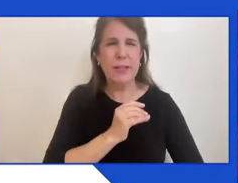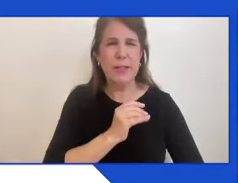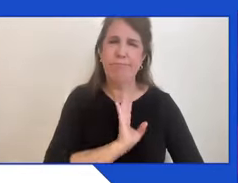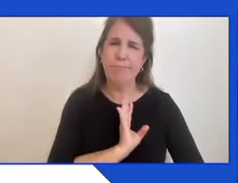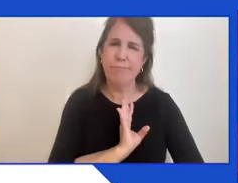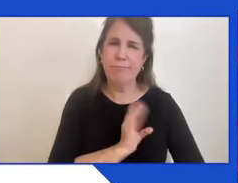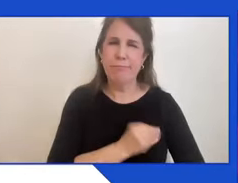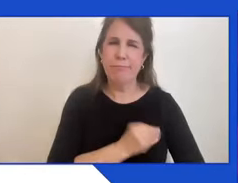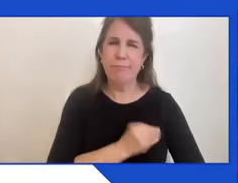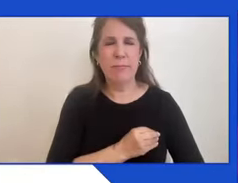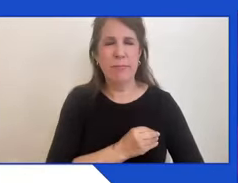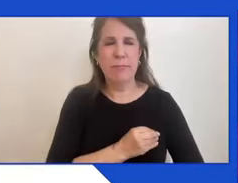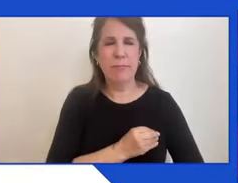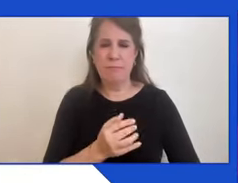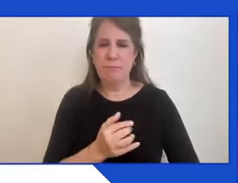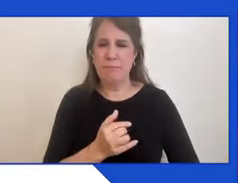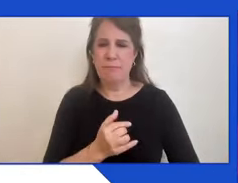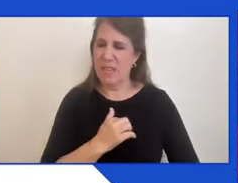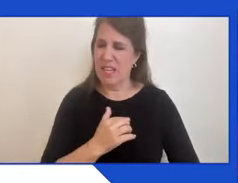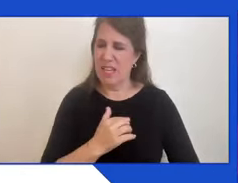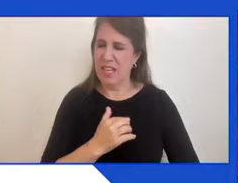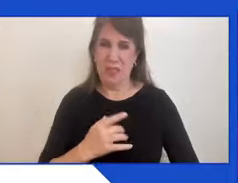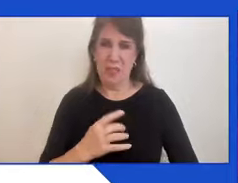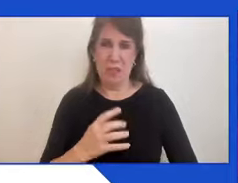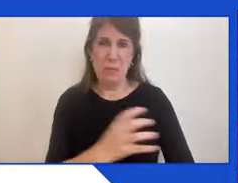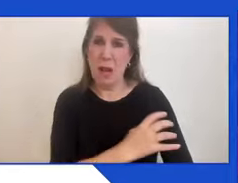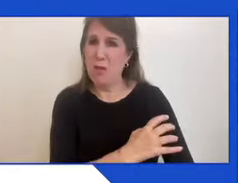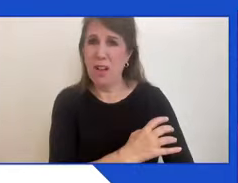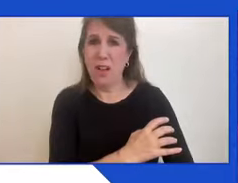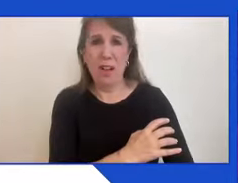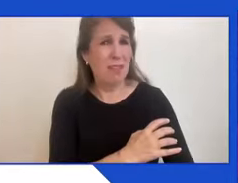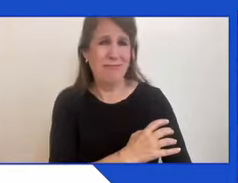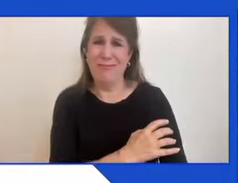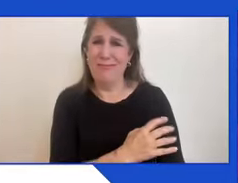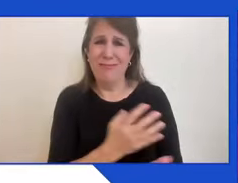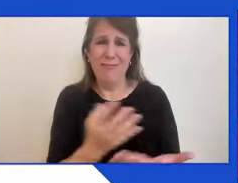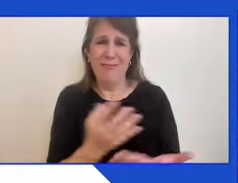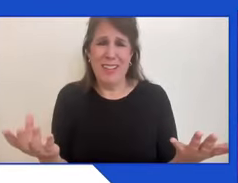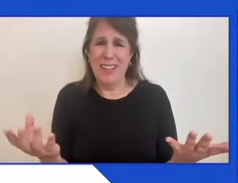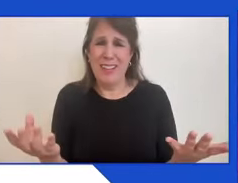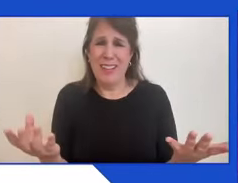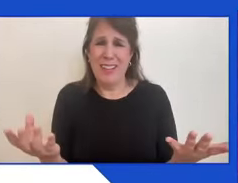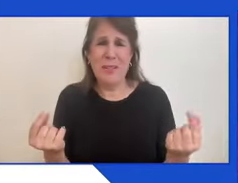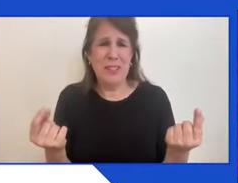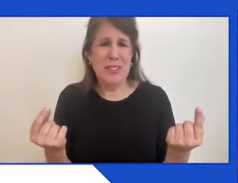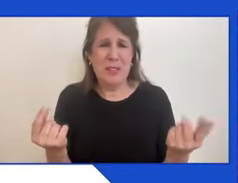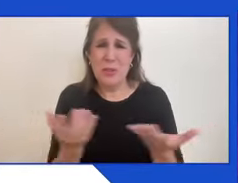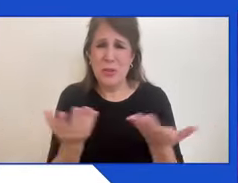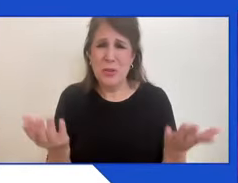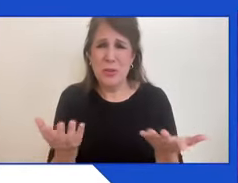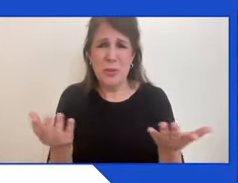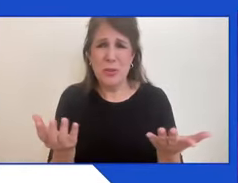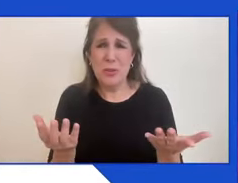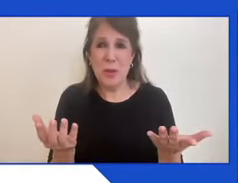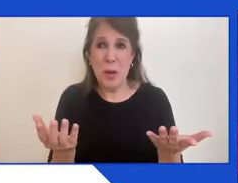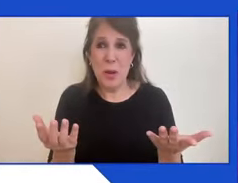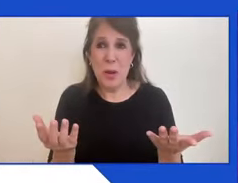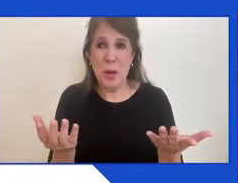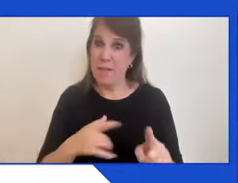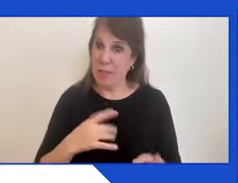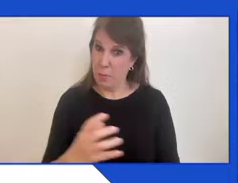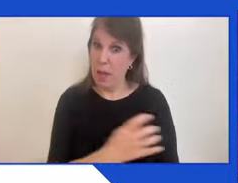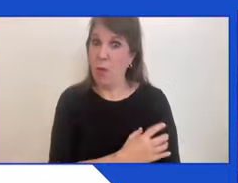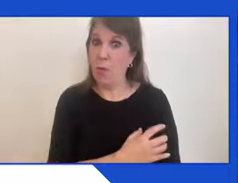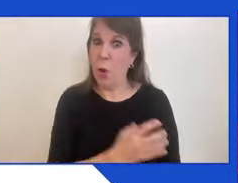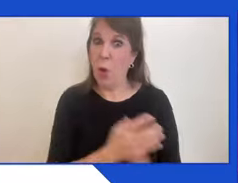I don't feel powerful to do something about what's happening over there. What I do feel powerful